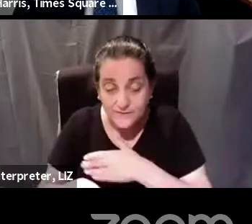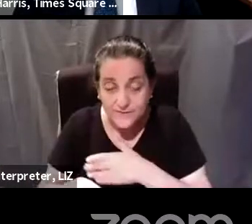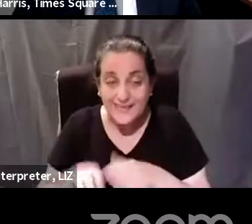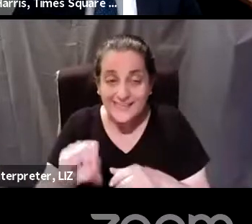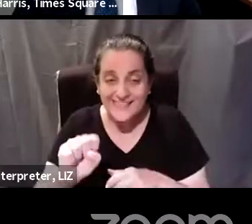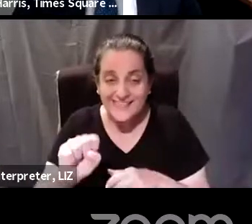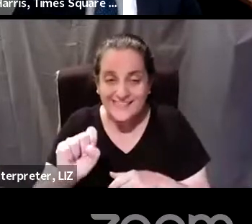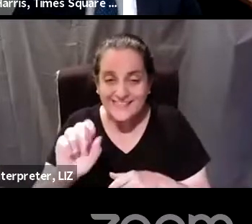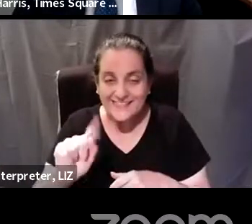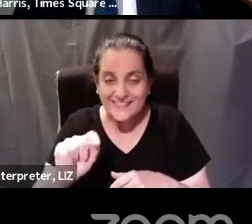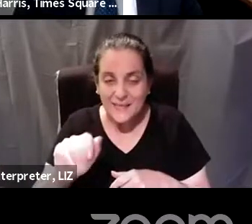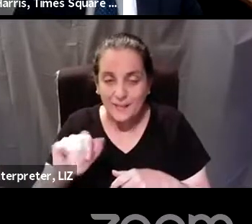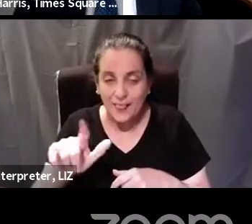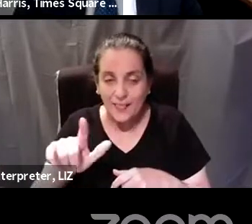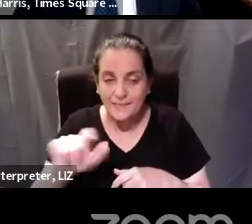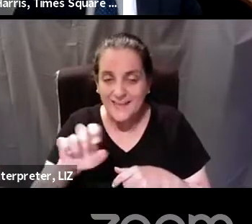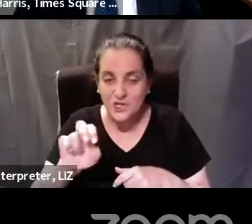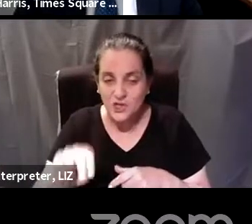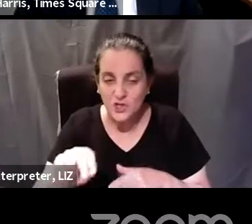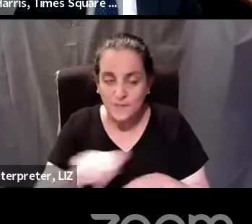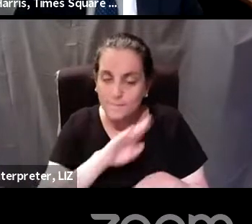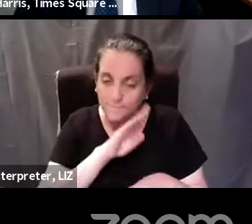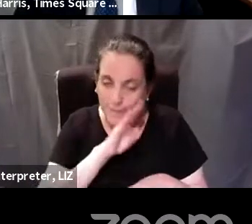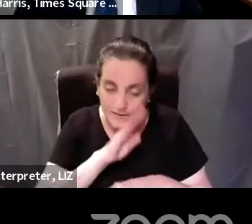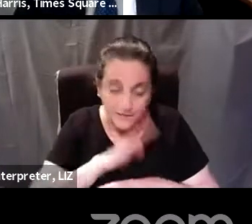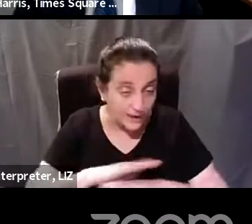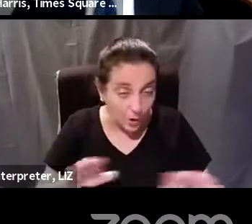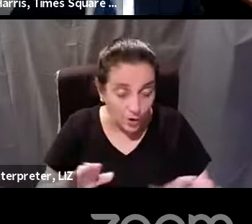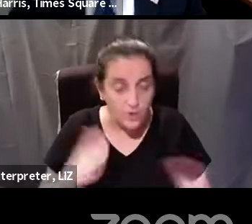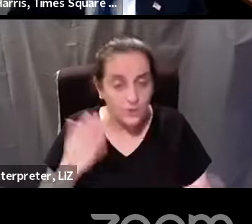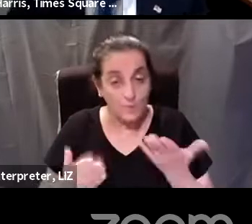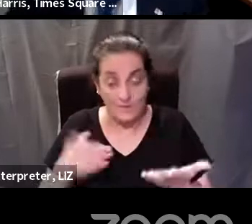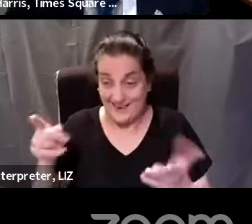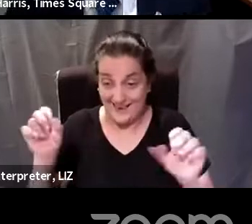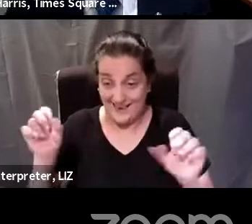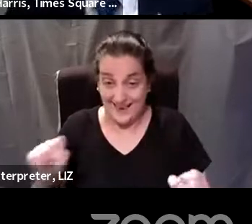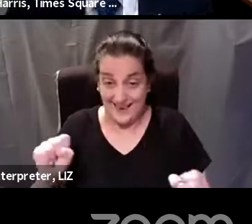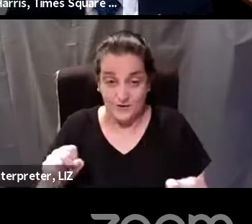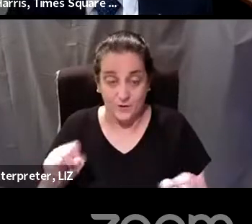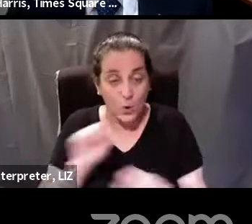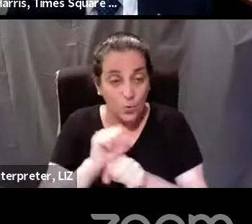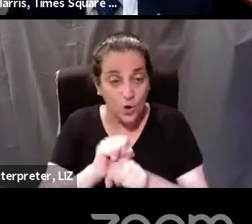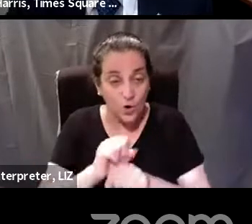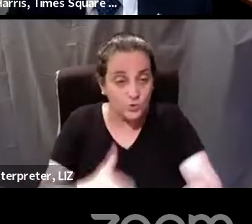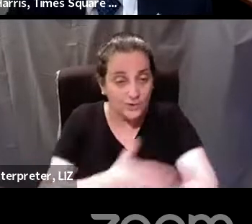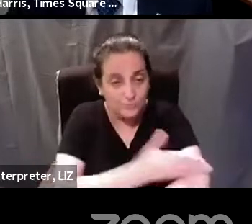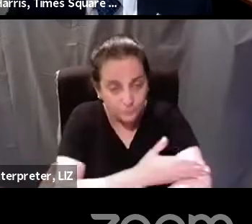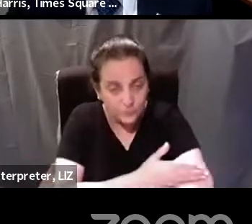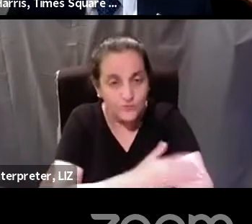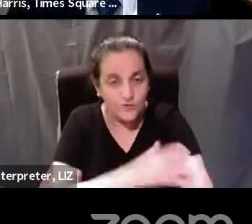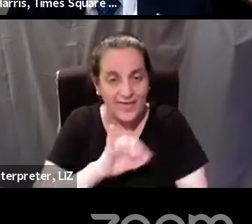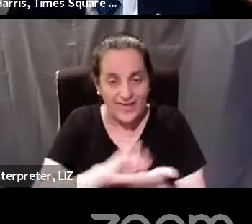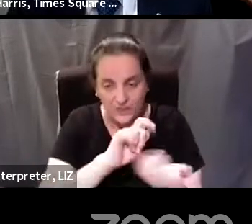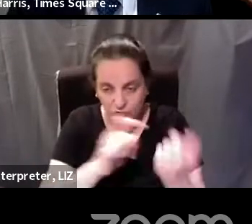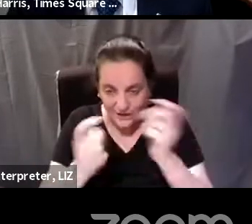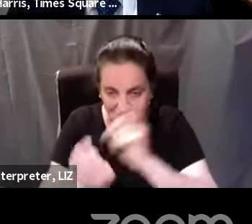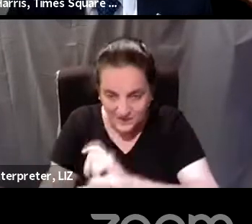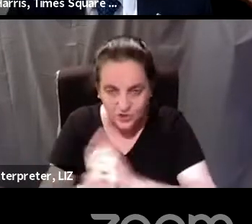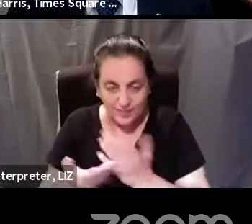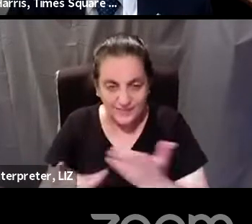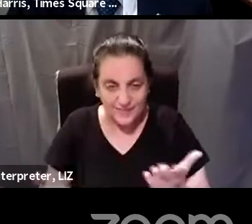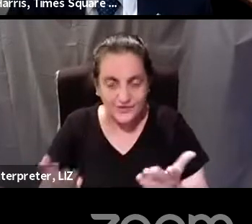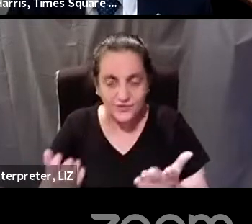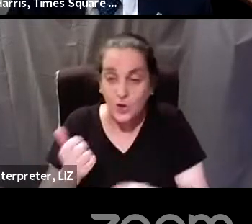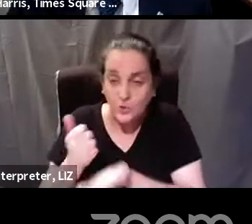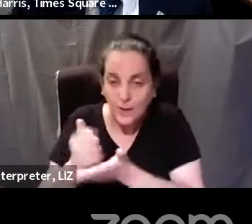There are many things that he could work on in the transition phase that would, you know, help people in that place where they're just